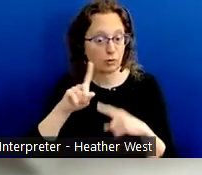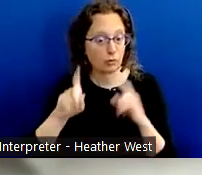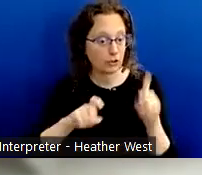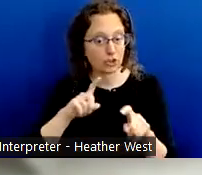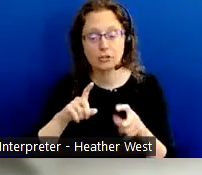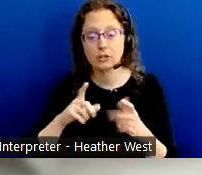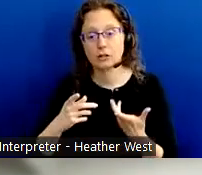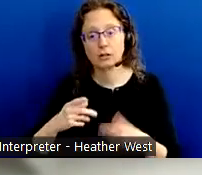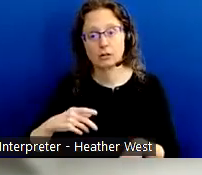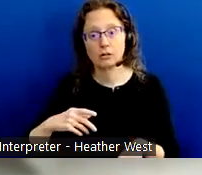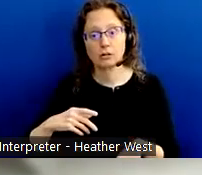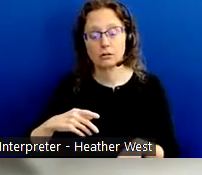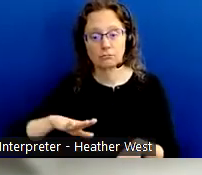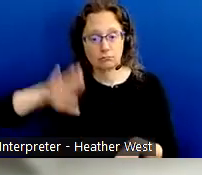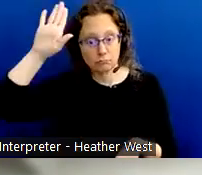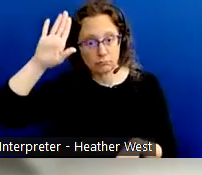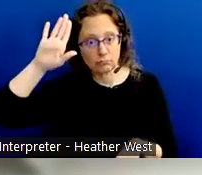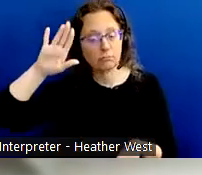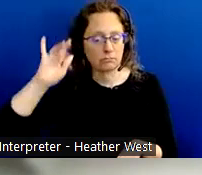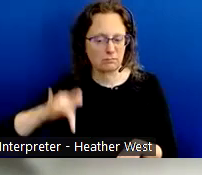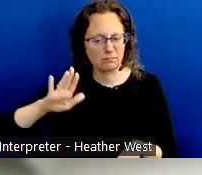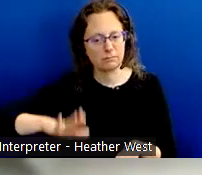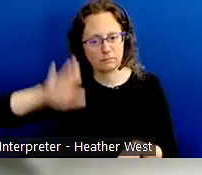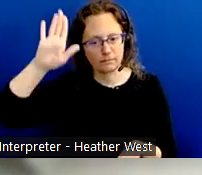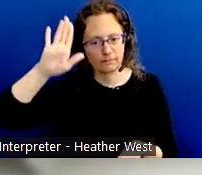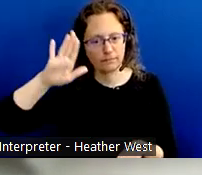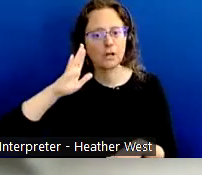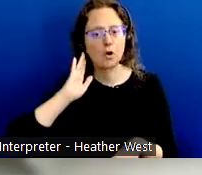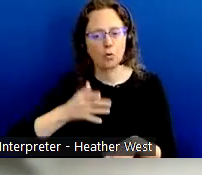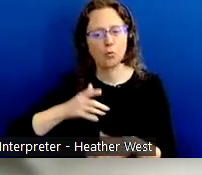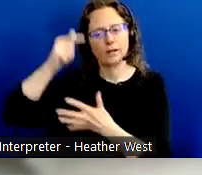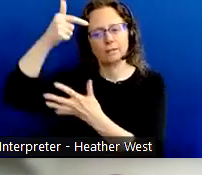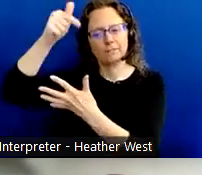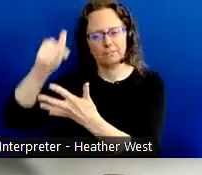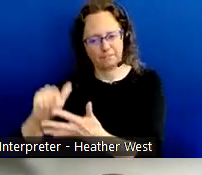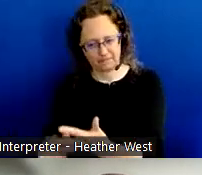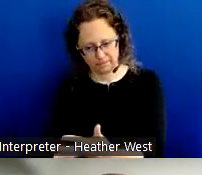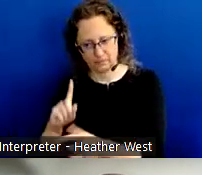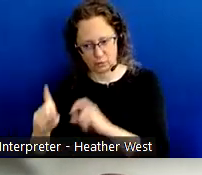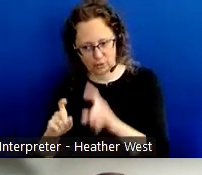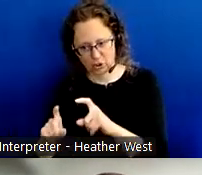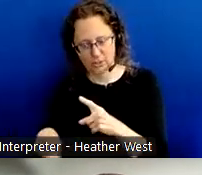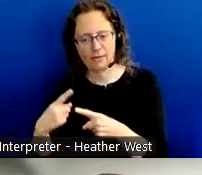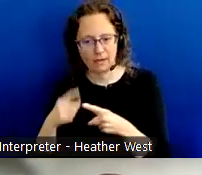after we've answered all the questions in the chat, we'll open it up to the room to ask further and follow-up